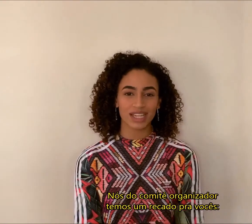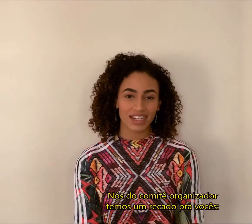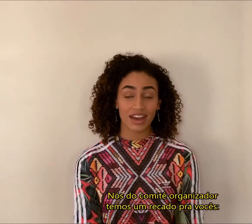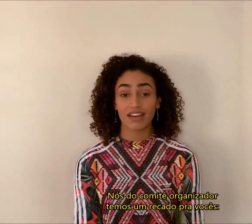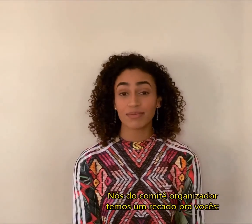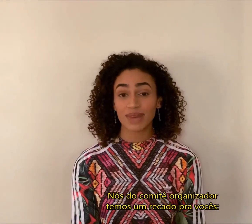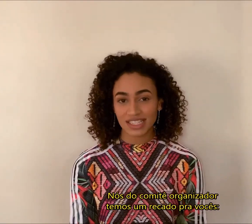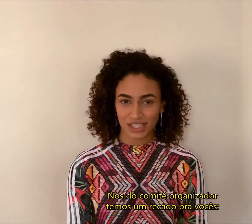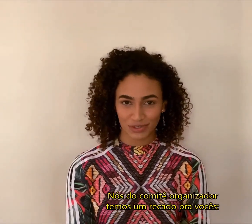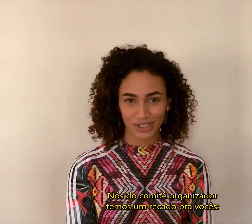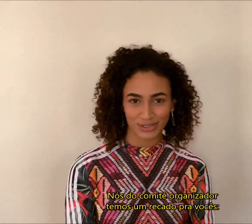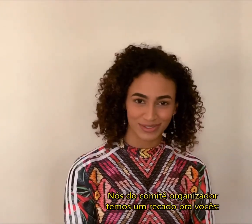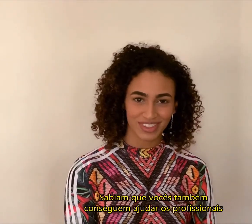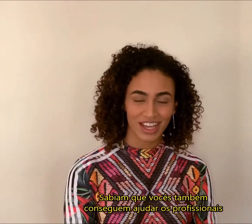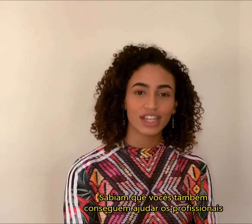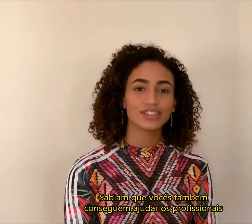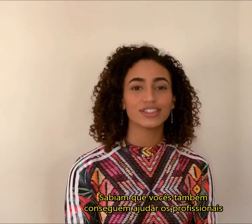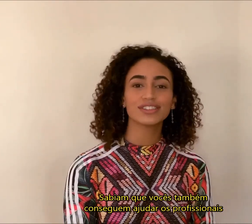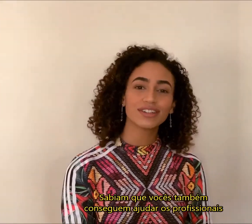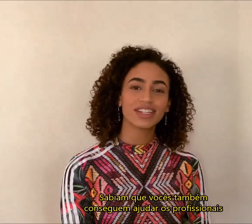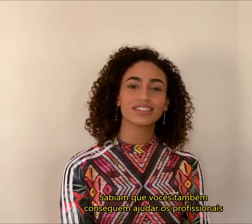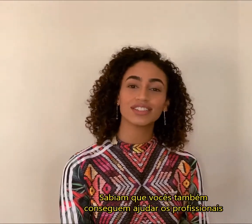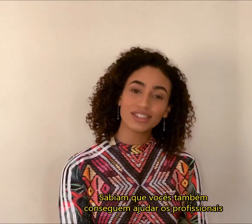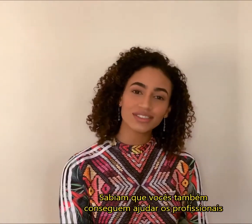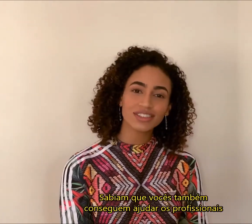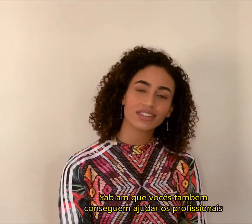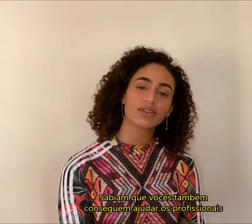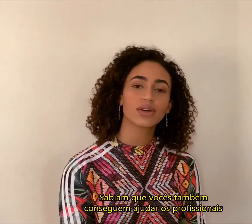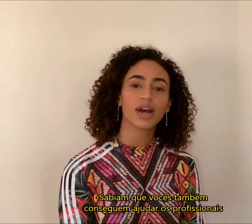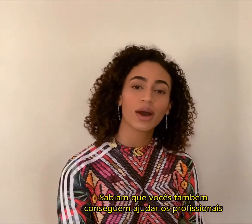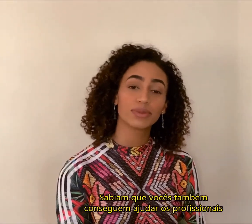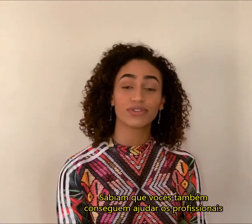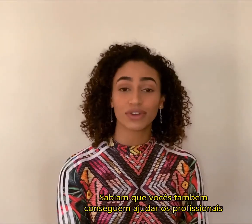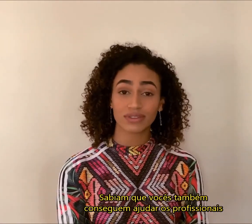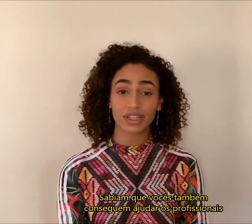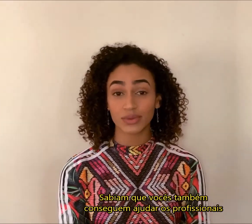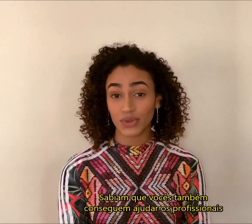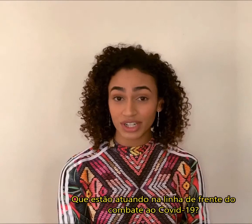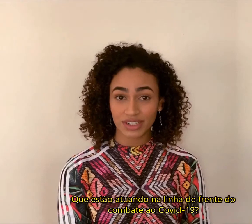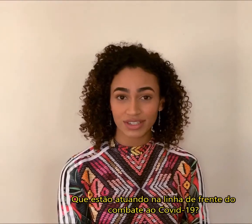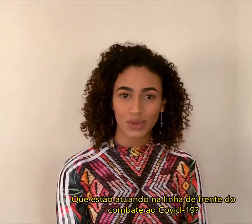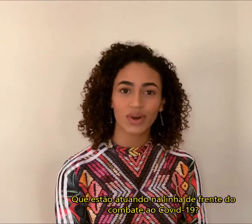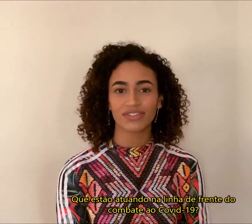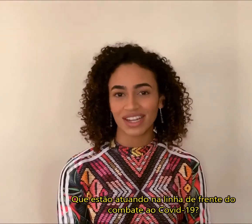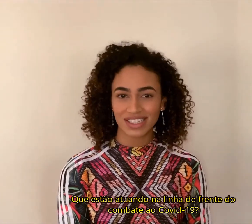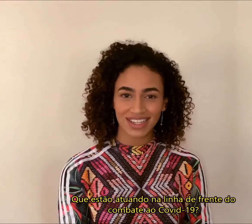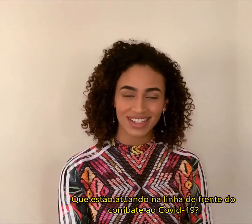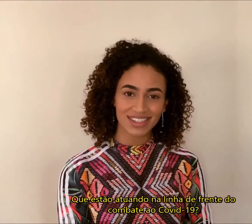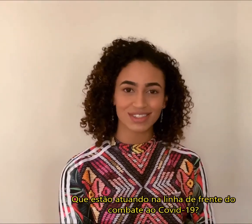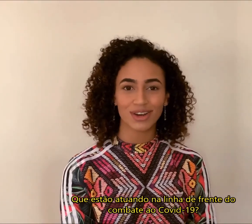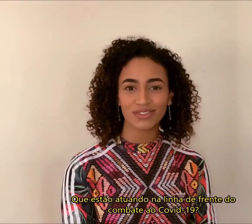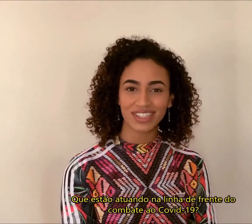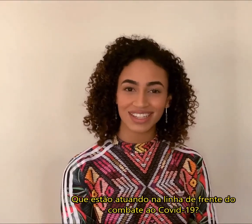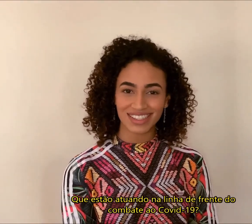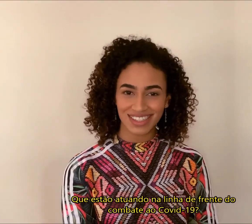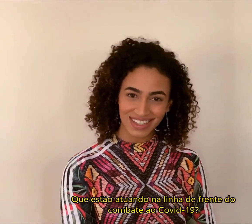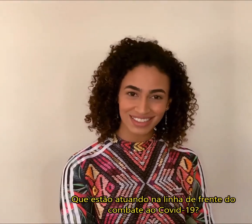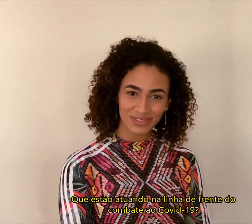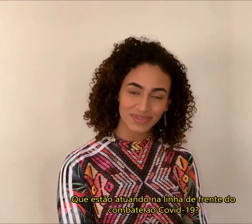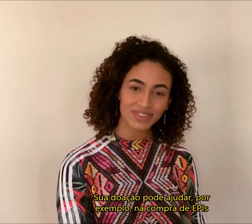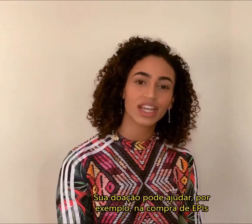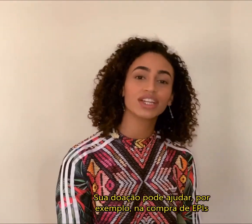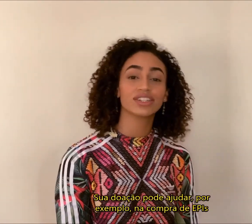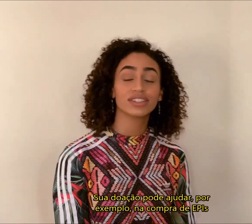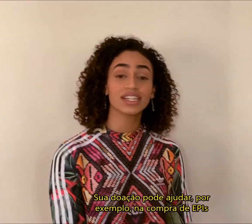Organizing Committee, have a message for you. Do you know that you can also help the frontline workers who are fighting against